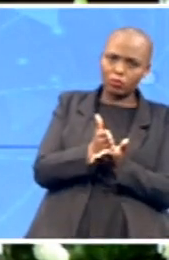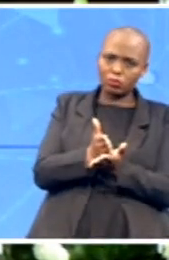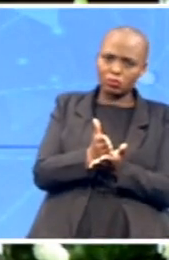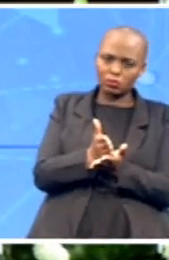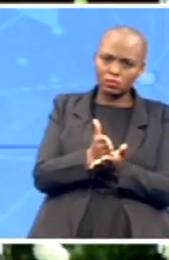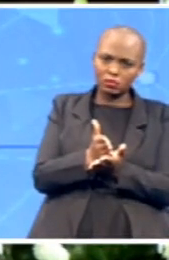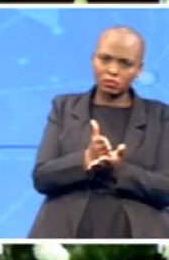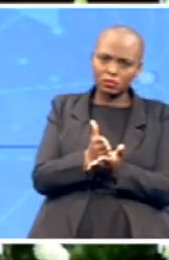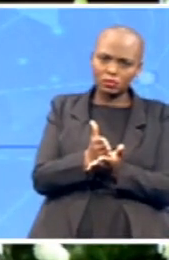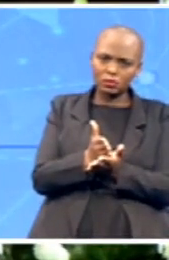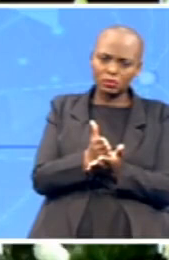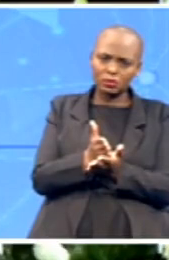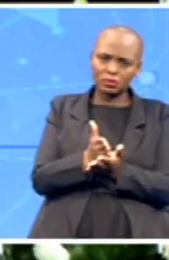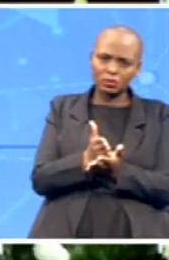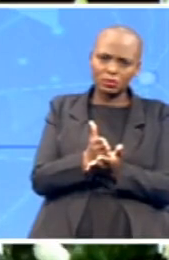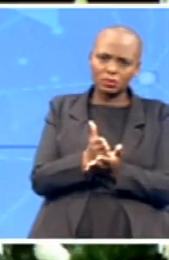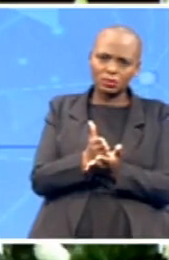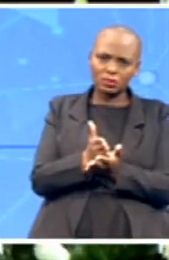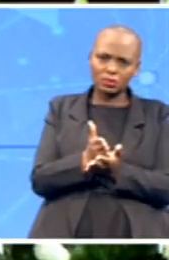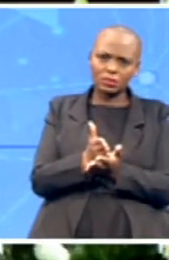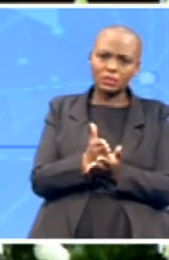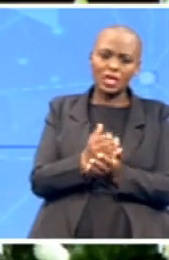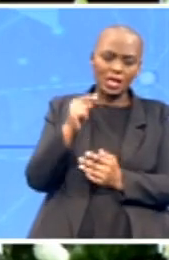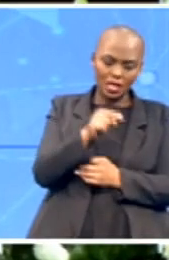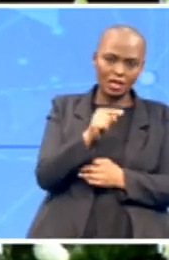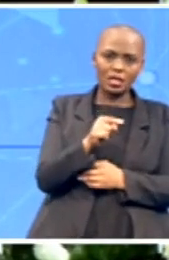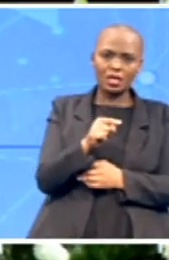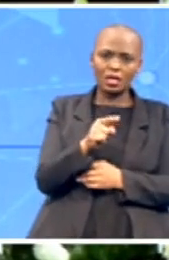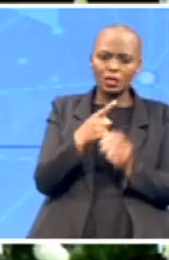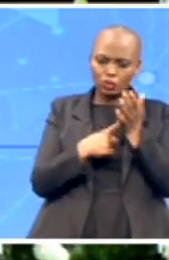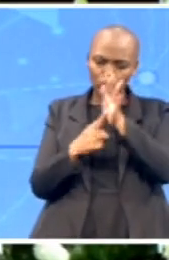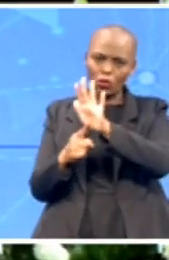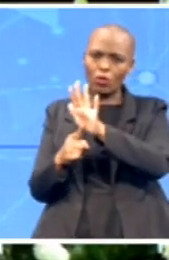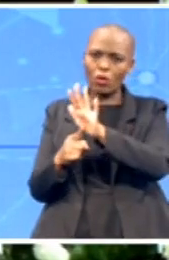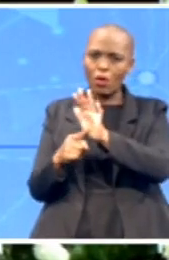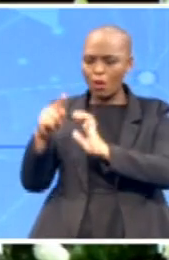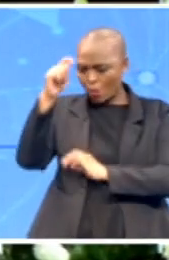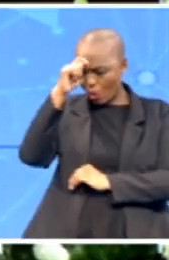And he showed that boy, oh, look at me. I don't have a leg.